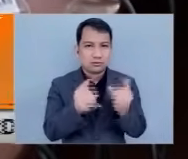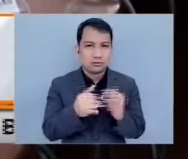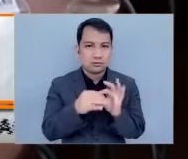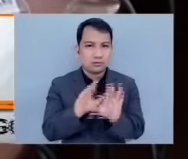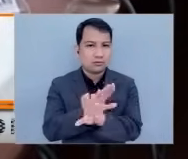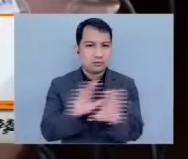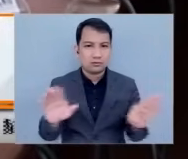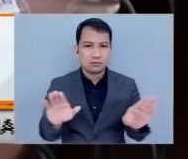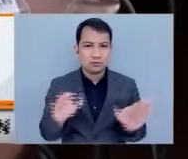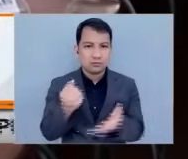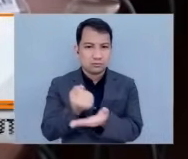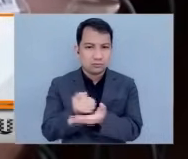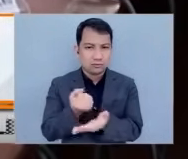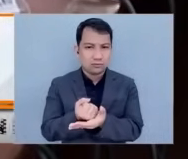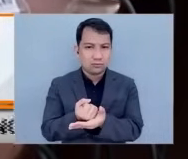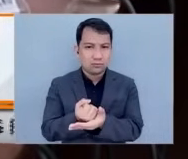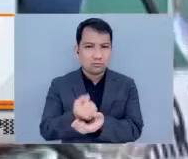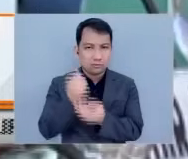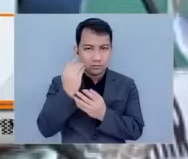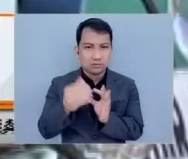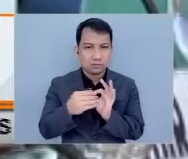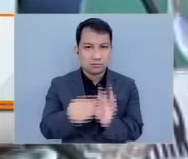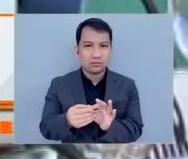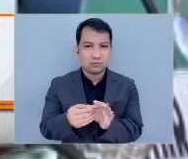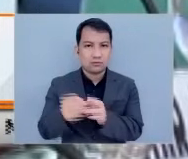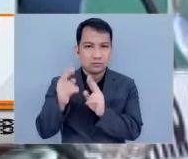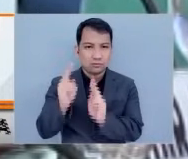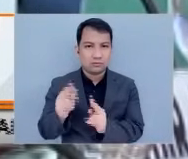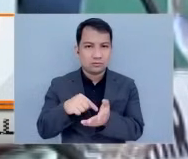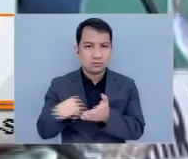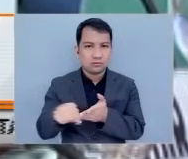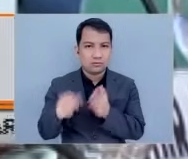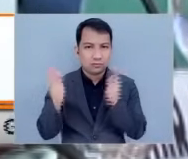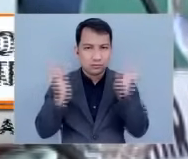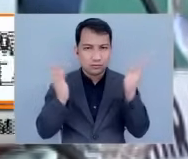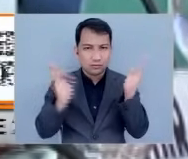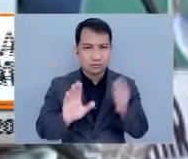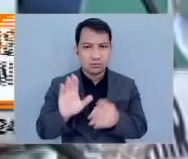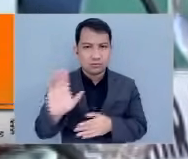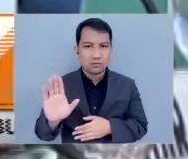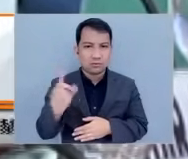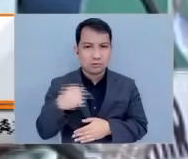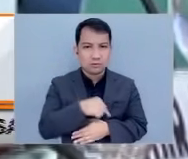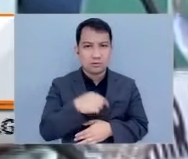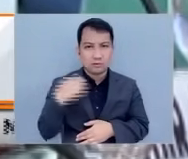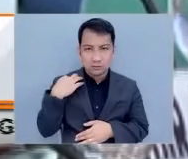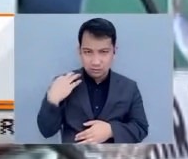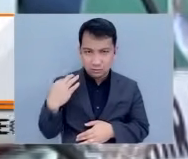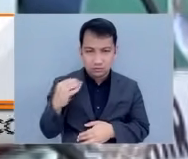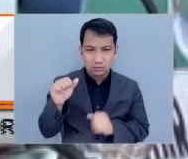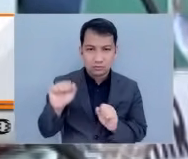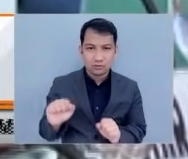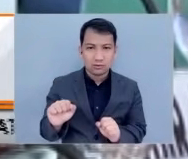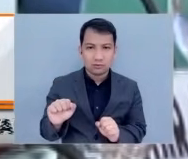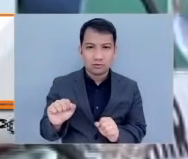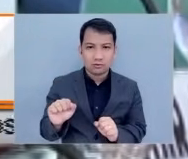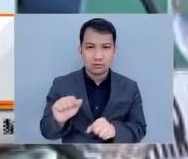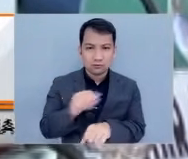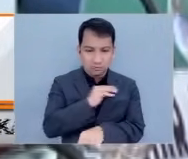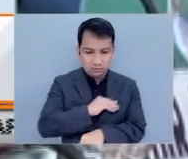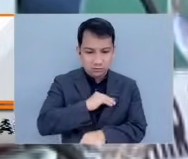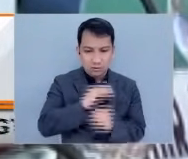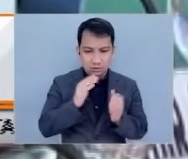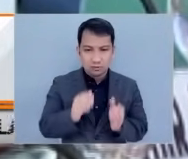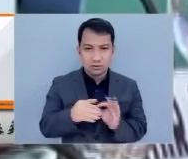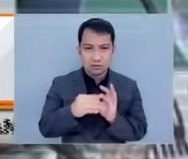and but we call them honorarium. We are serving because this is voluntary, this is being a missionary, so this is